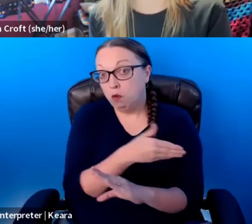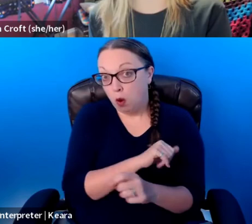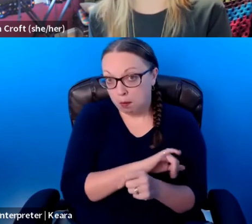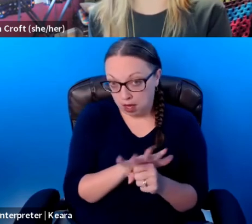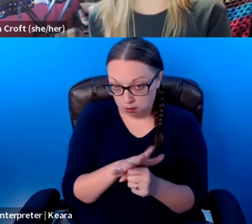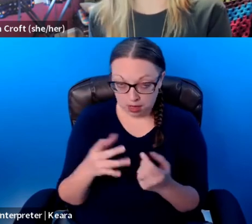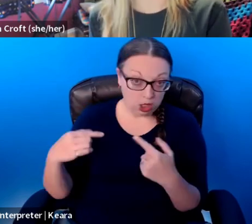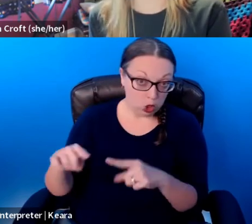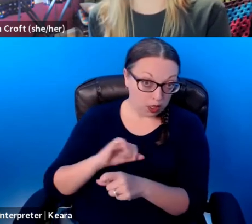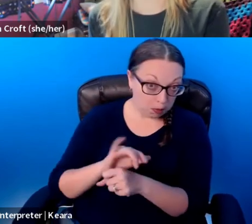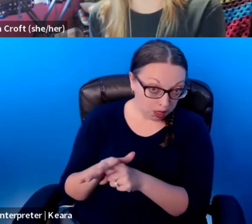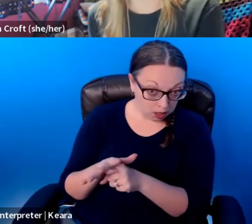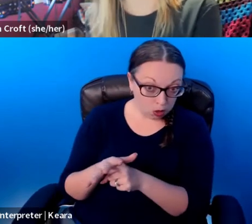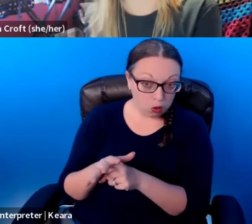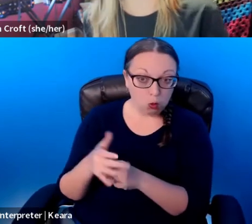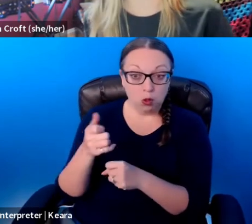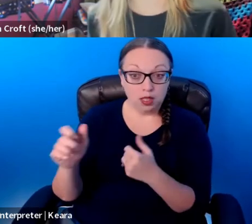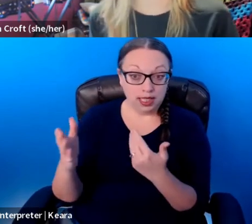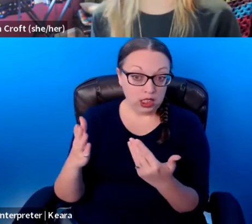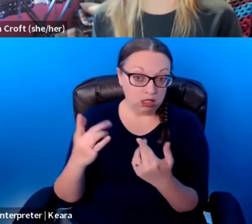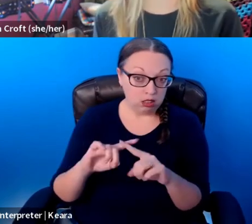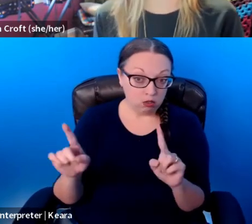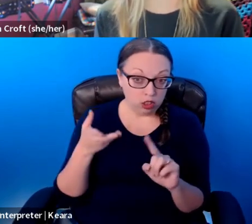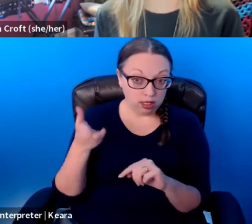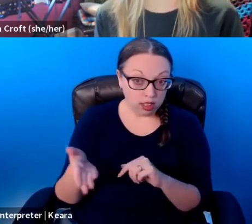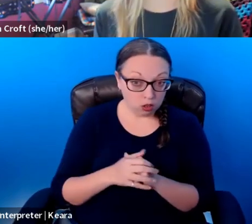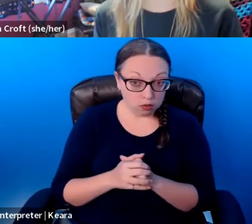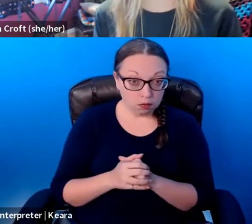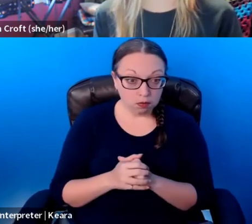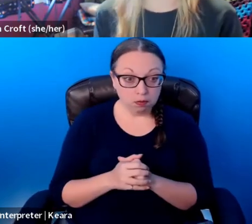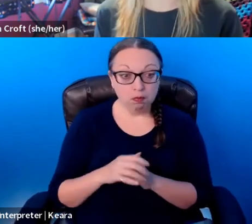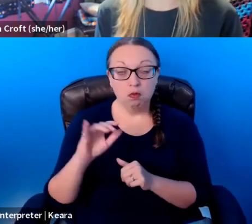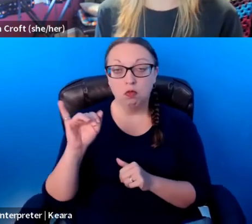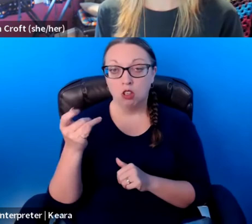in whether and how unmet needs resulted in poor outcomes? Yeah,